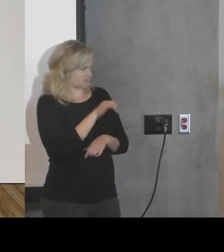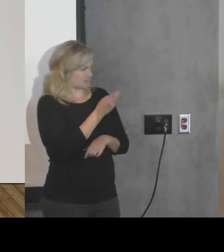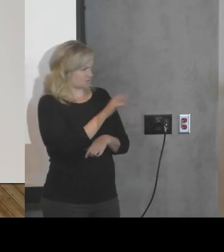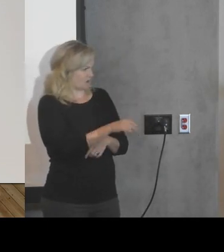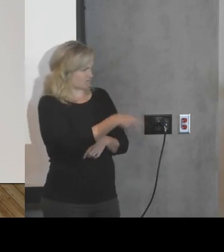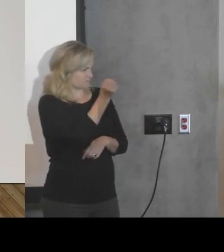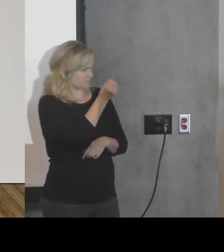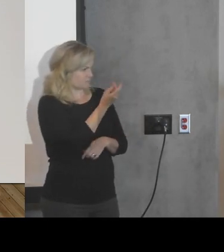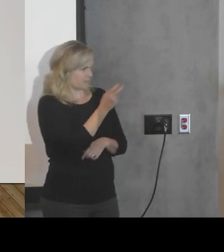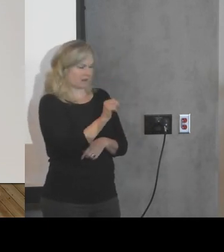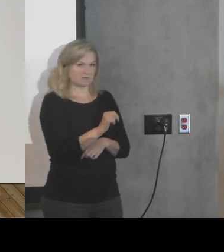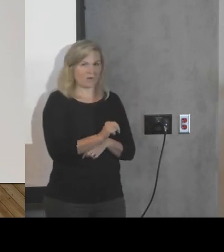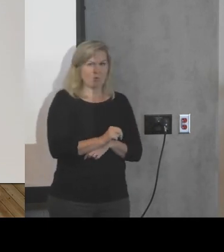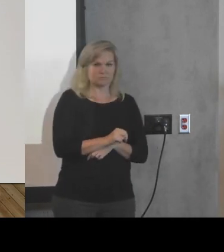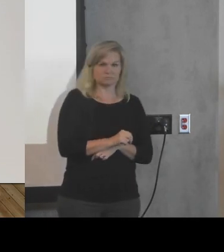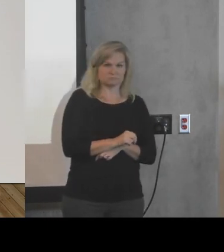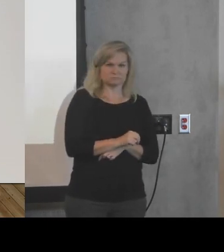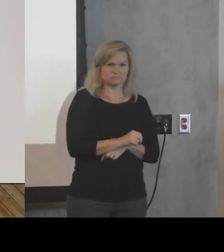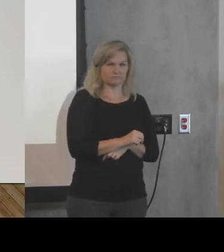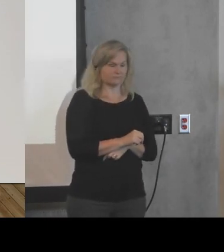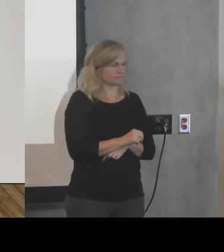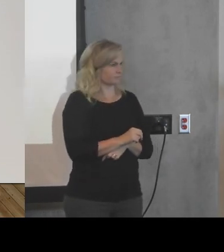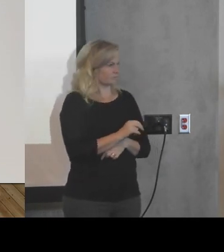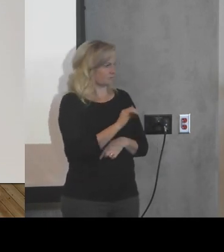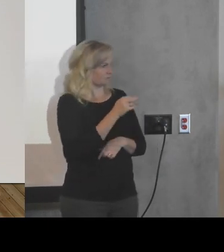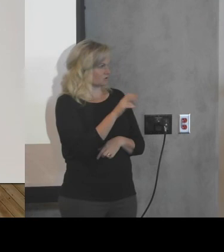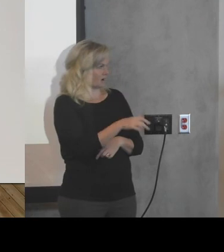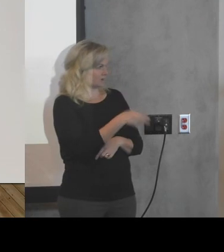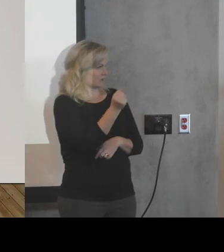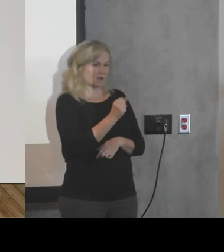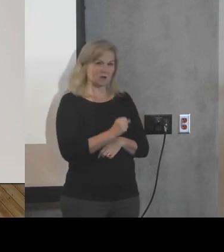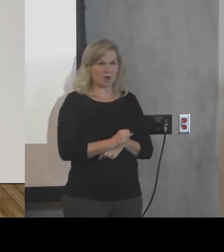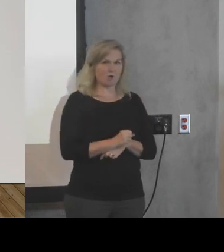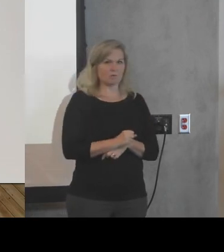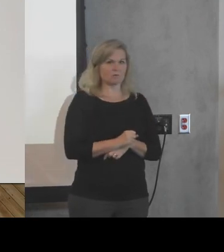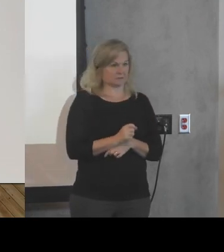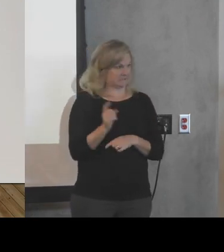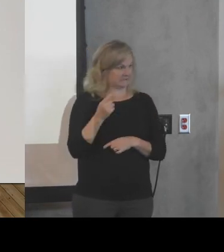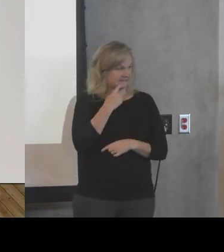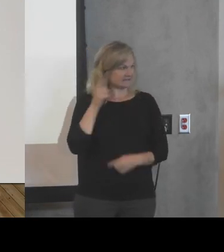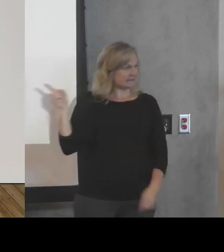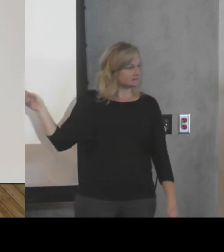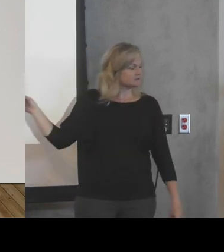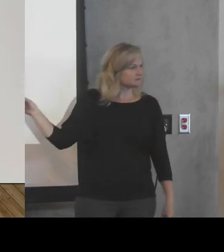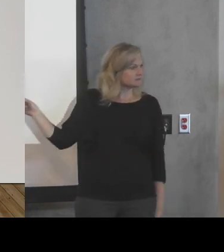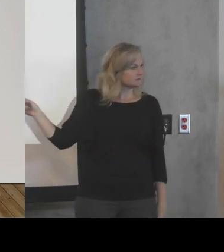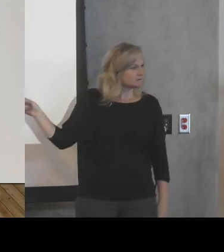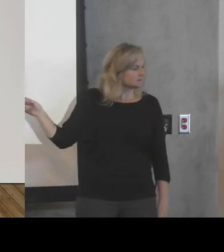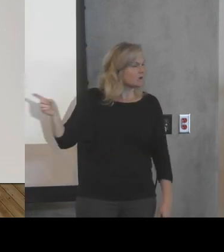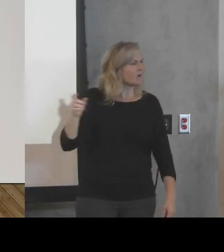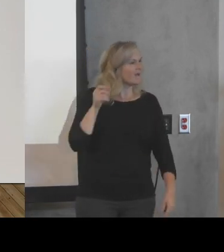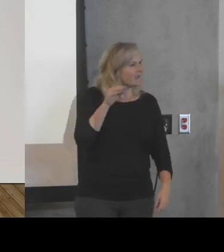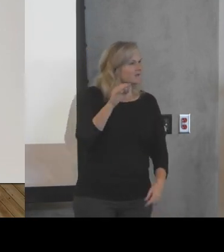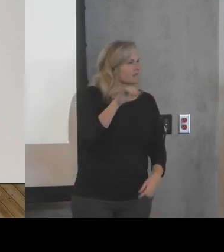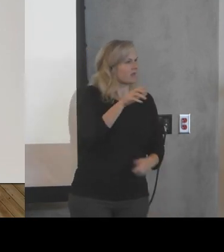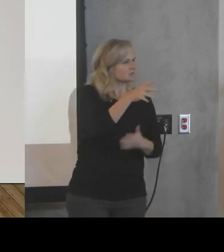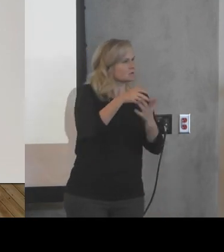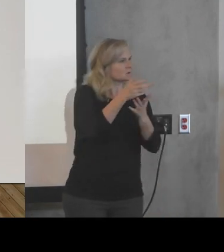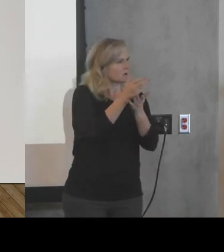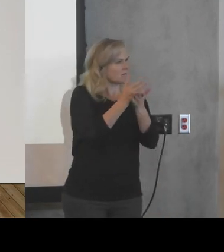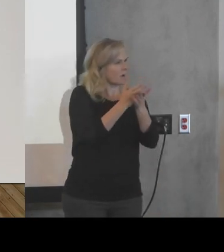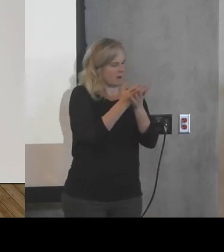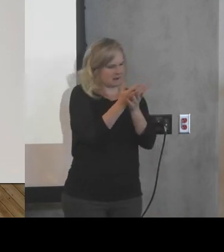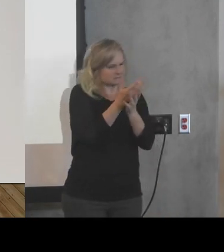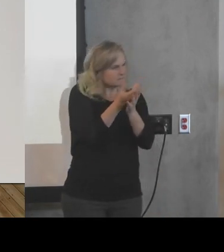him. Did Johnny take it? No, he said no. So when you don't comprehend that social piece, it